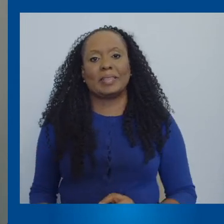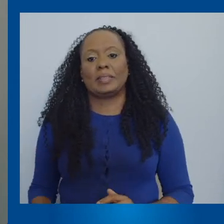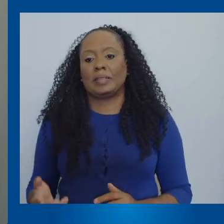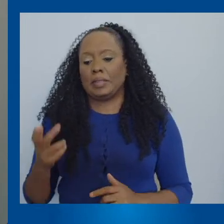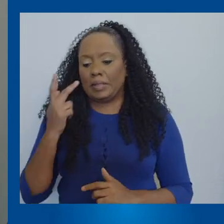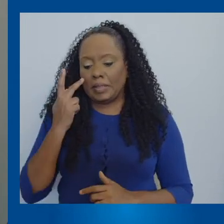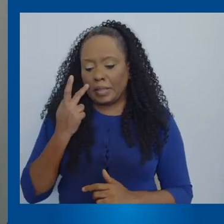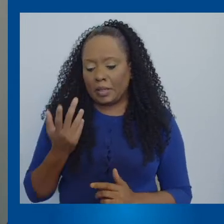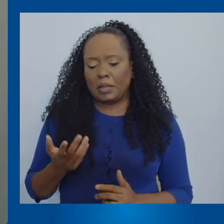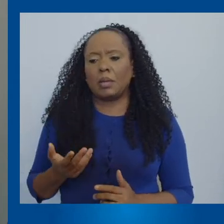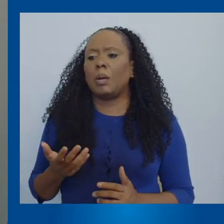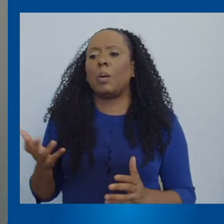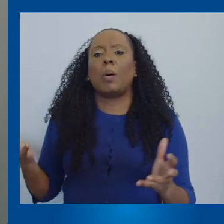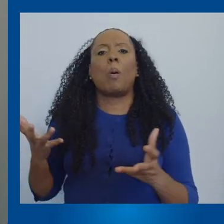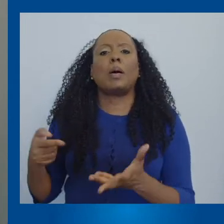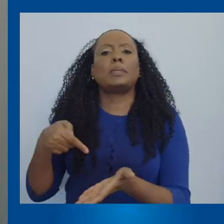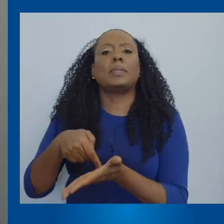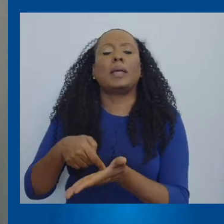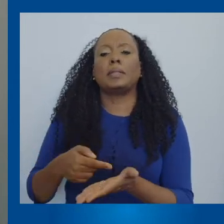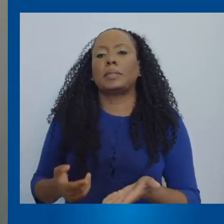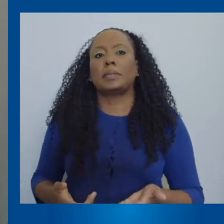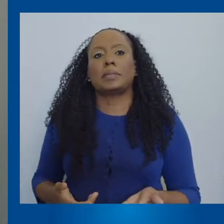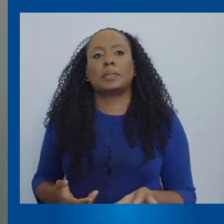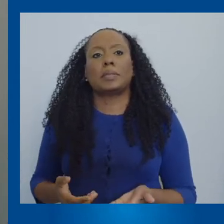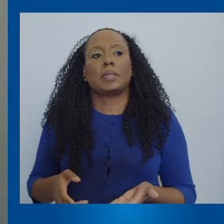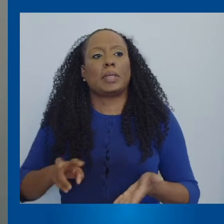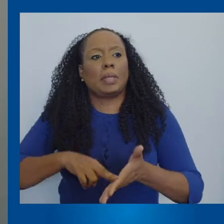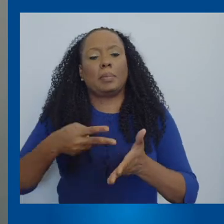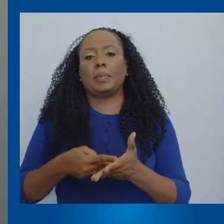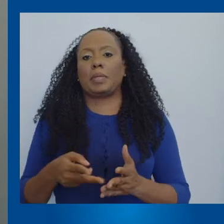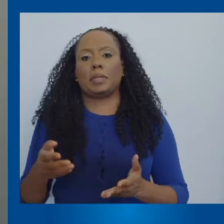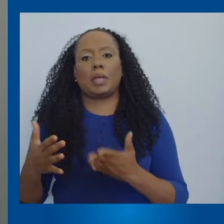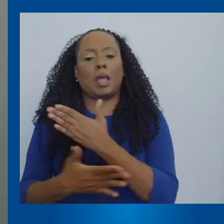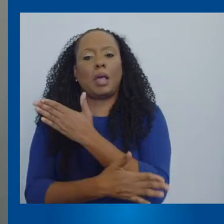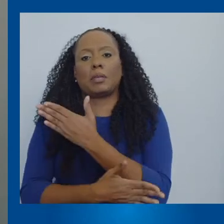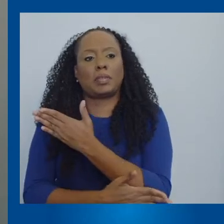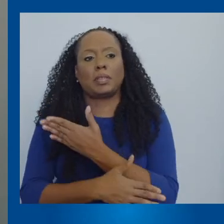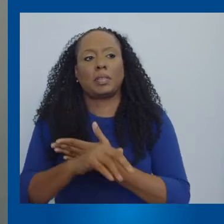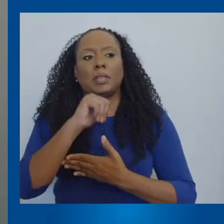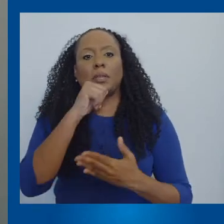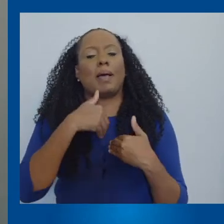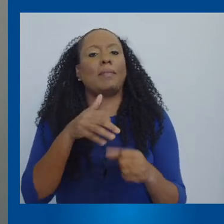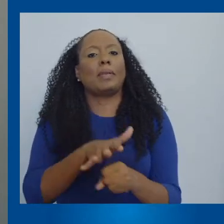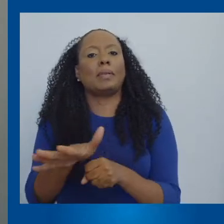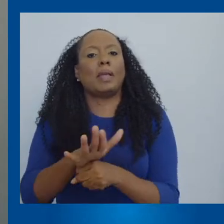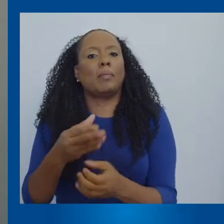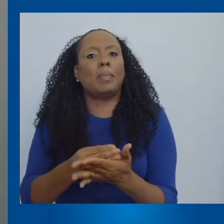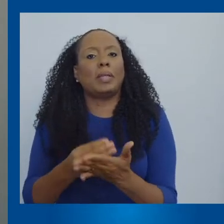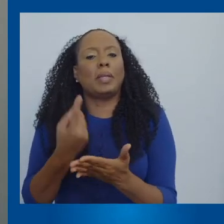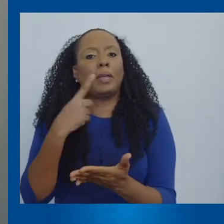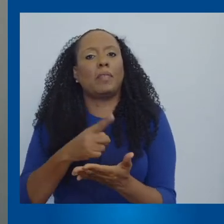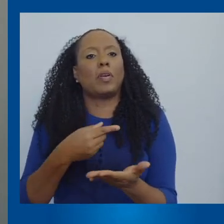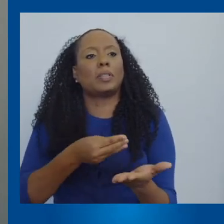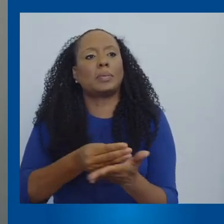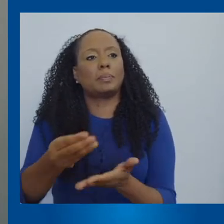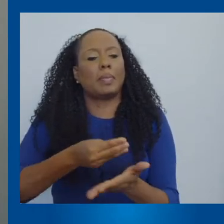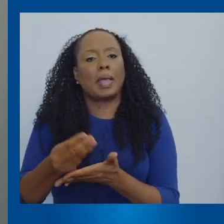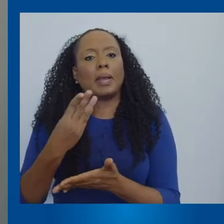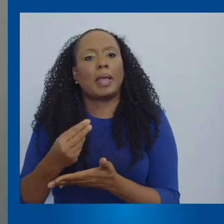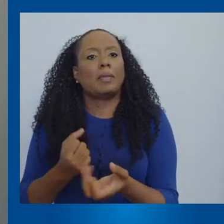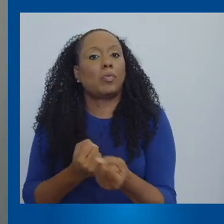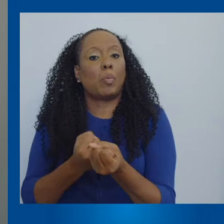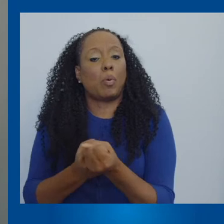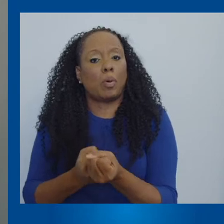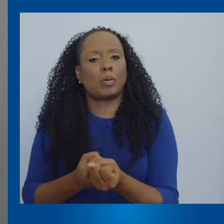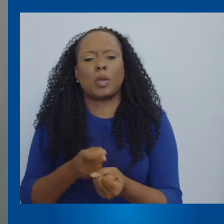debt, we will not have the ability for countries to spend that money. So this is a far more complex process, and